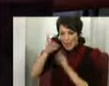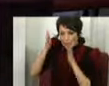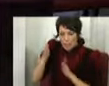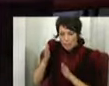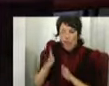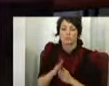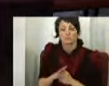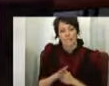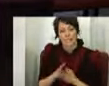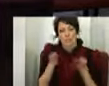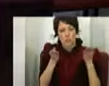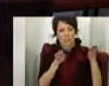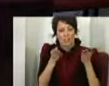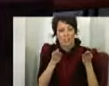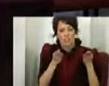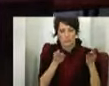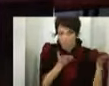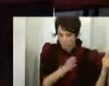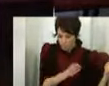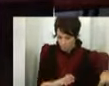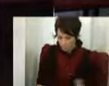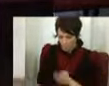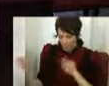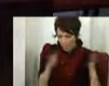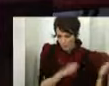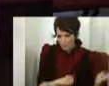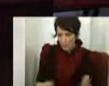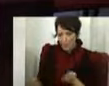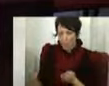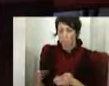servers to come so that we might be ready to serve.